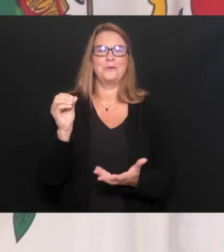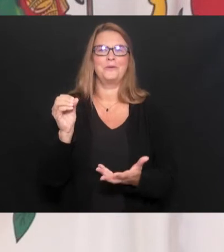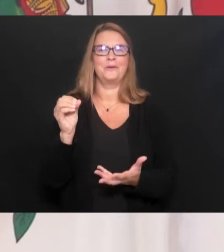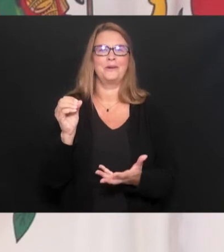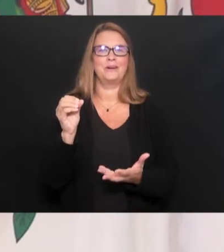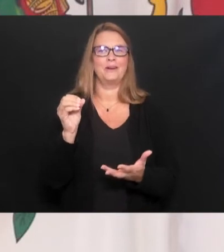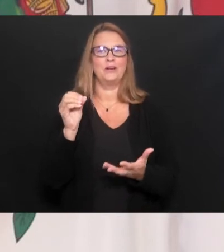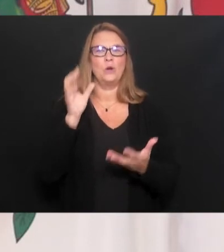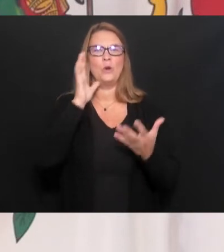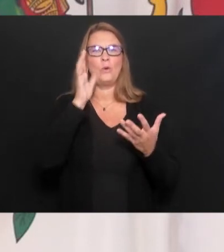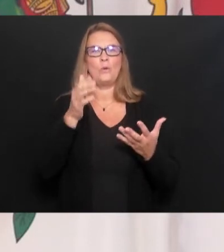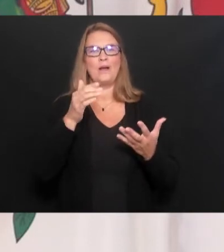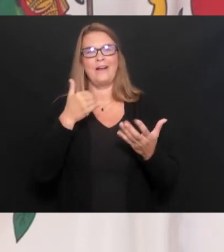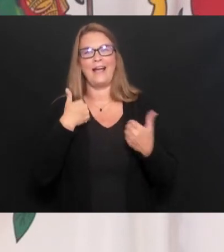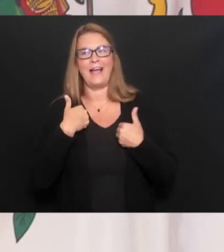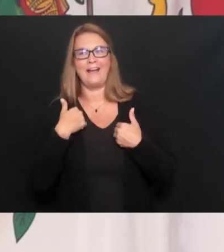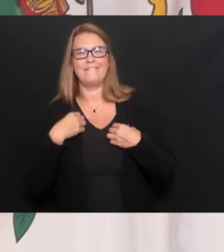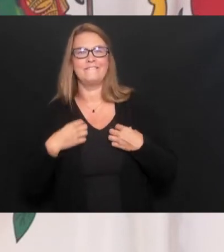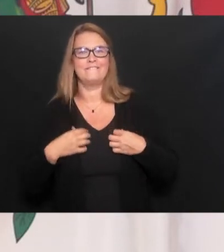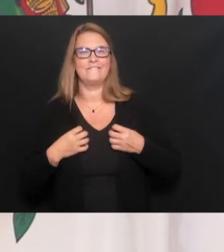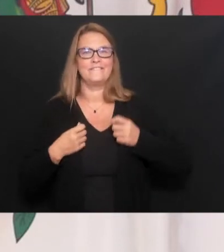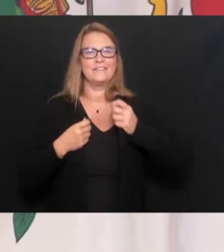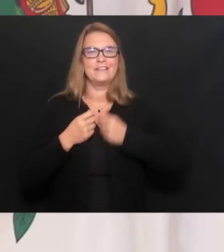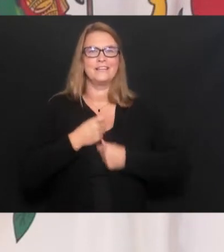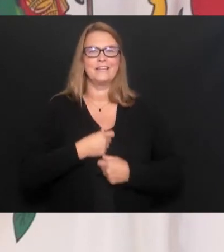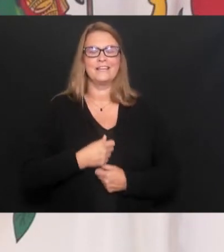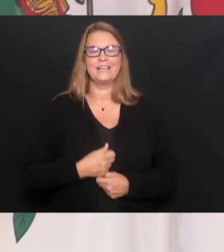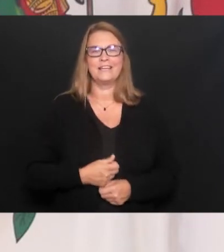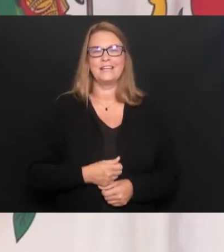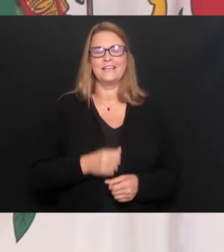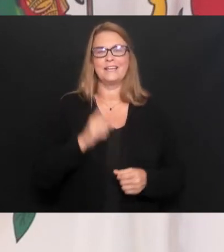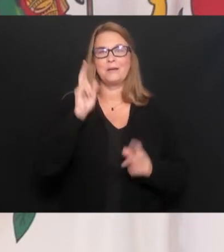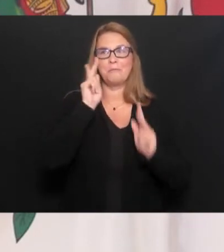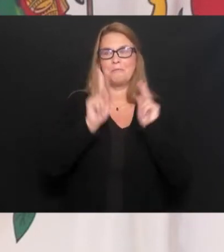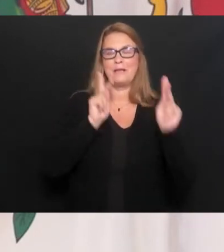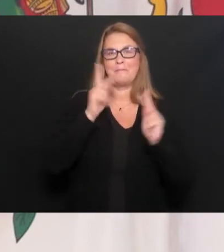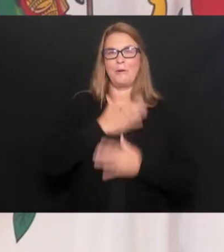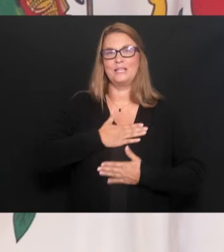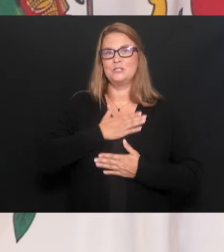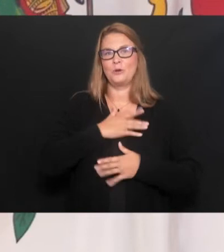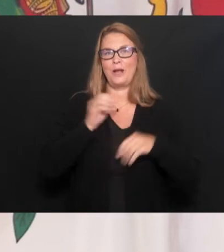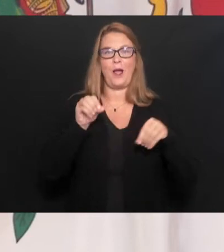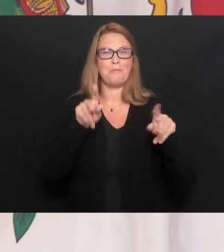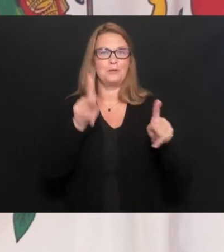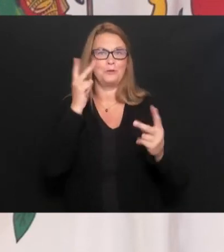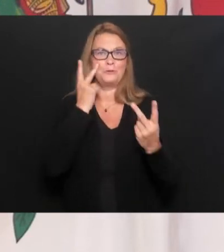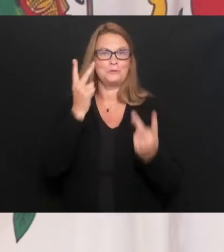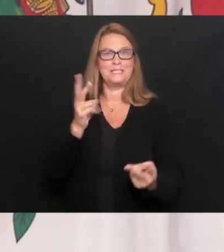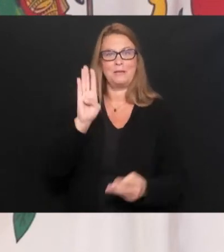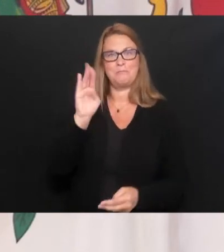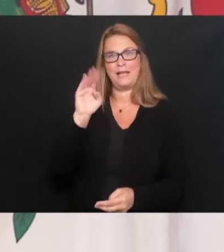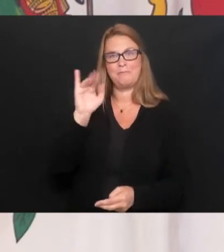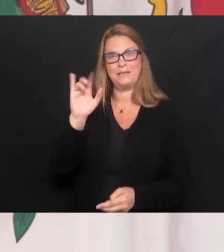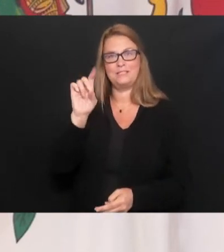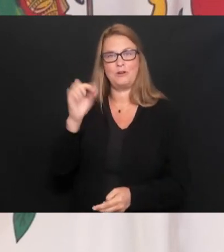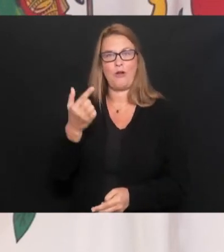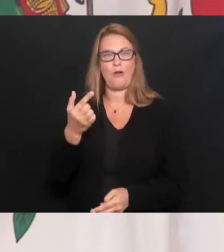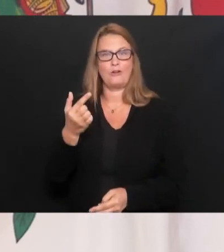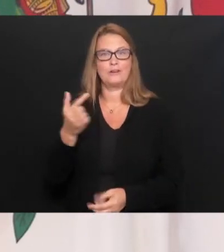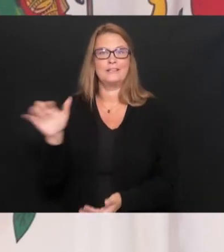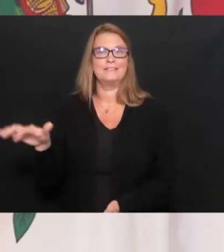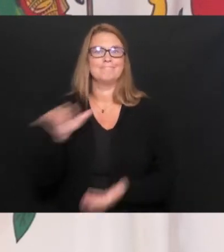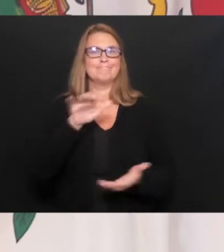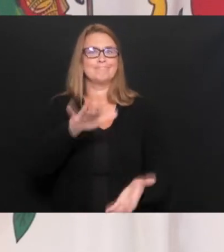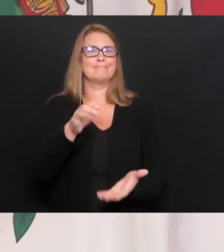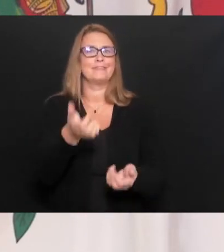all the people and let you know, the people that enjoy seeing her and everything, and then we'll give the car away, and we'll